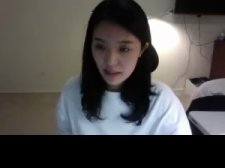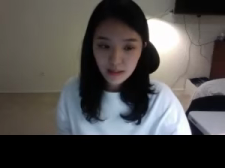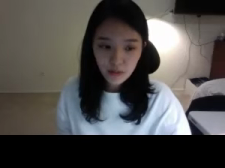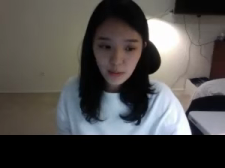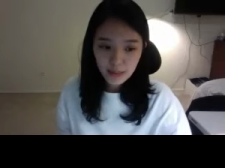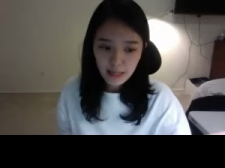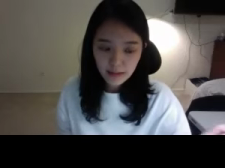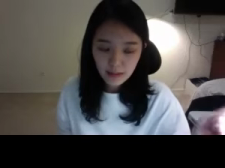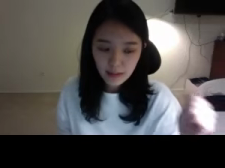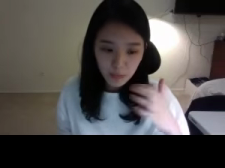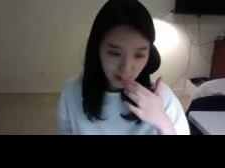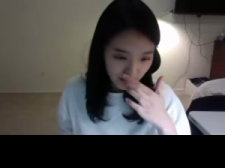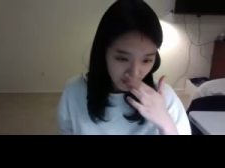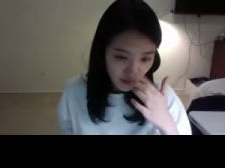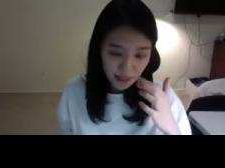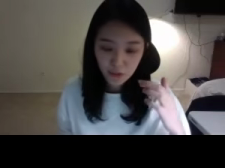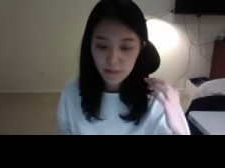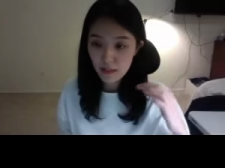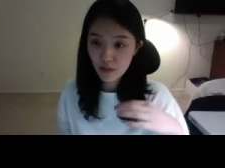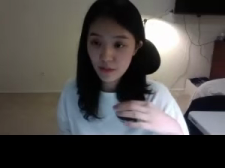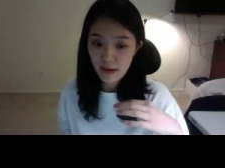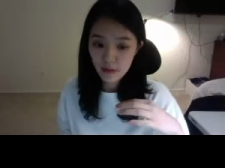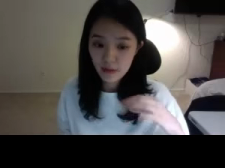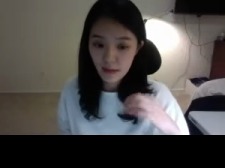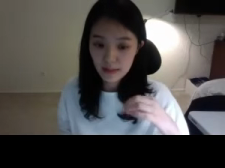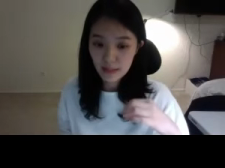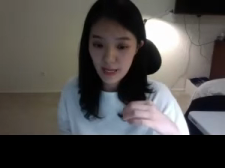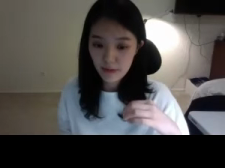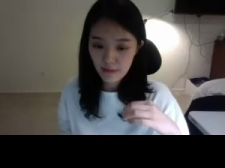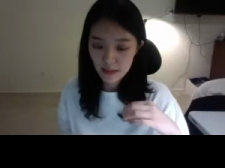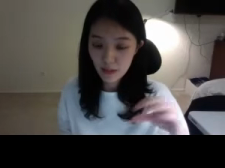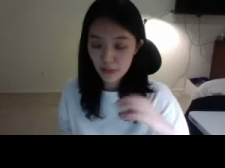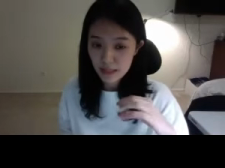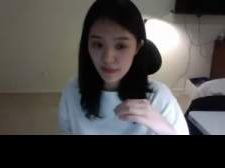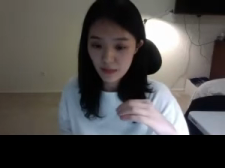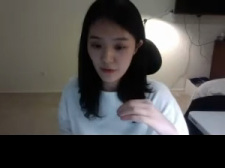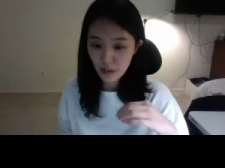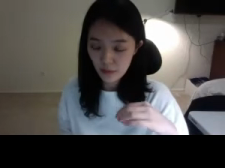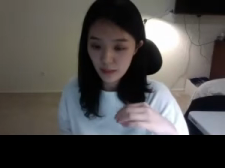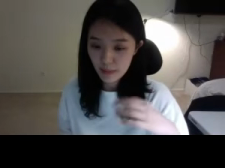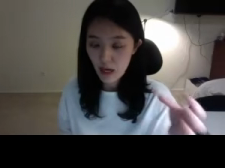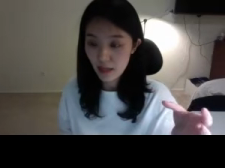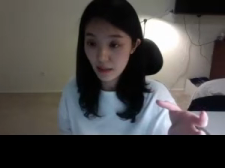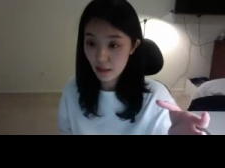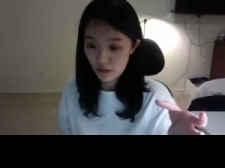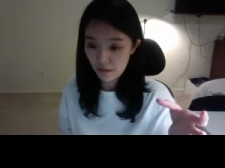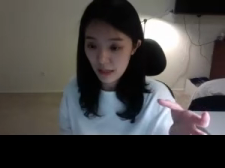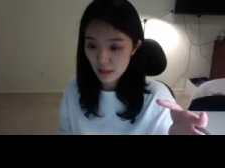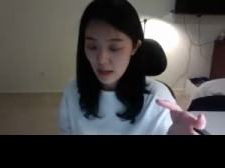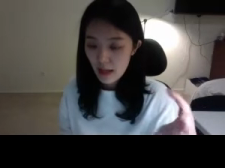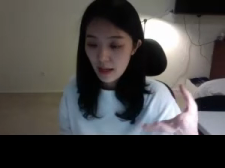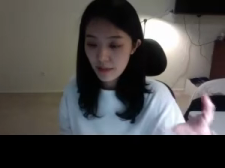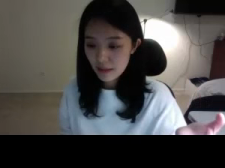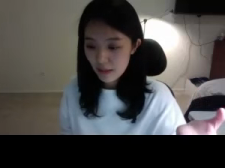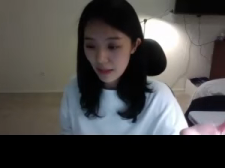Regarding the articulatory analysis, we could observe the boundary position effect or RC type effect in the release phase of the coda, but not at the closure